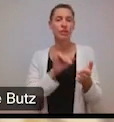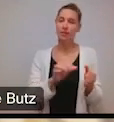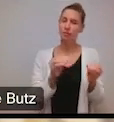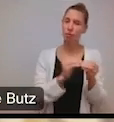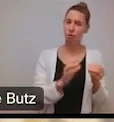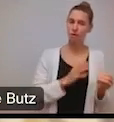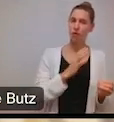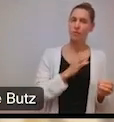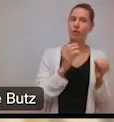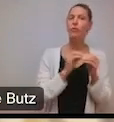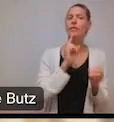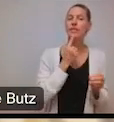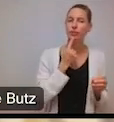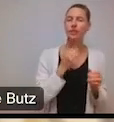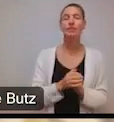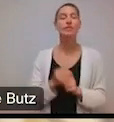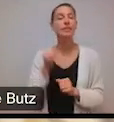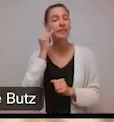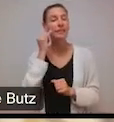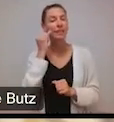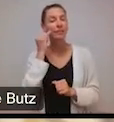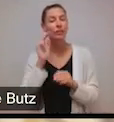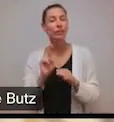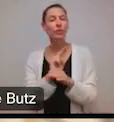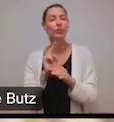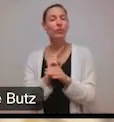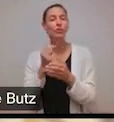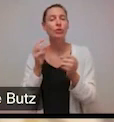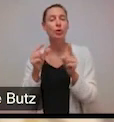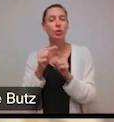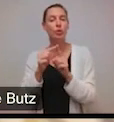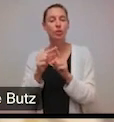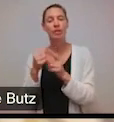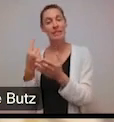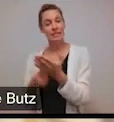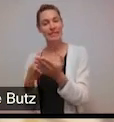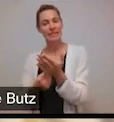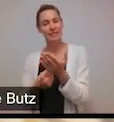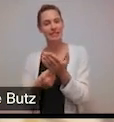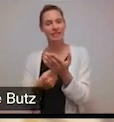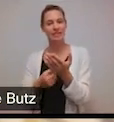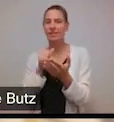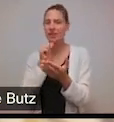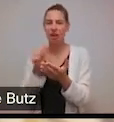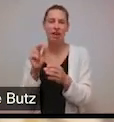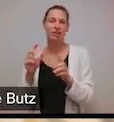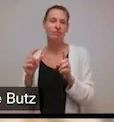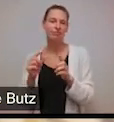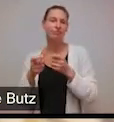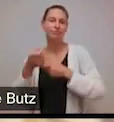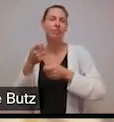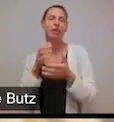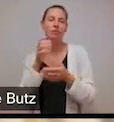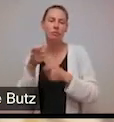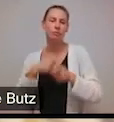serious. Using the word discussed instead of chatted. If you're cool with, that sounds